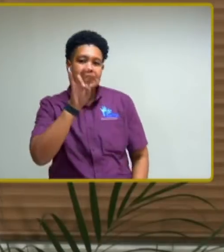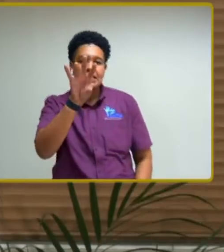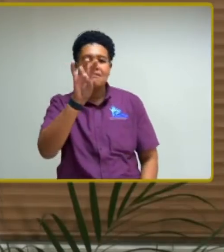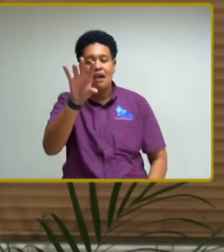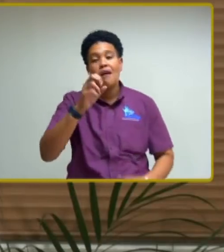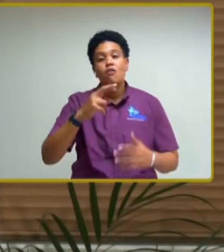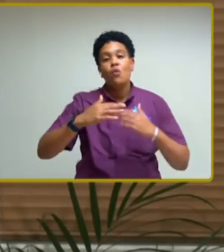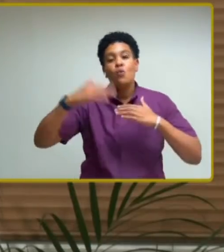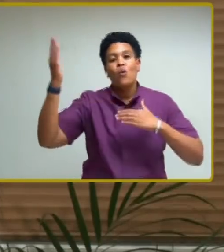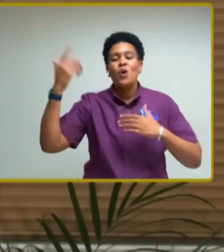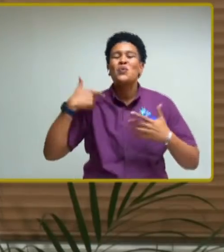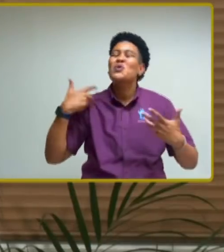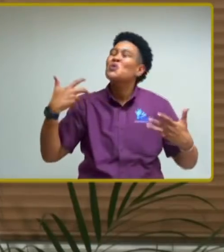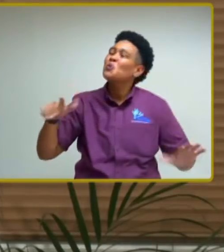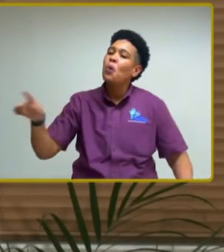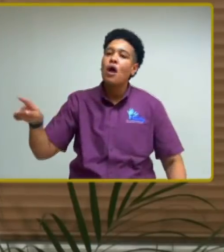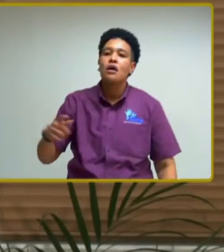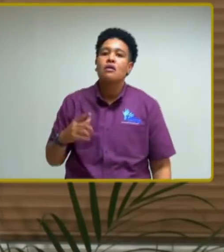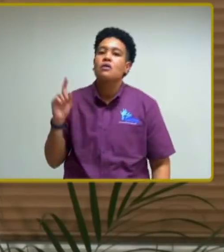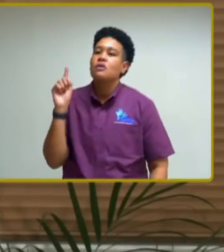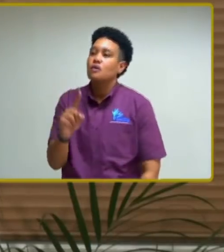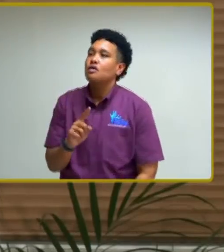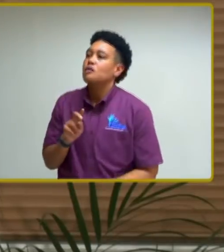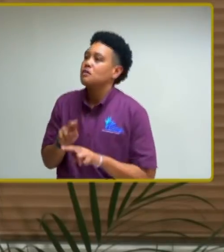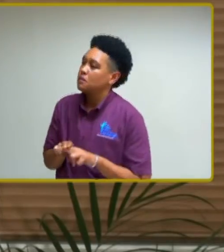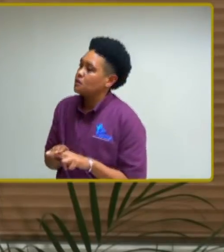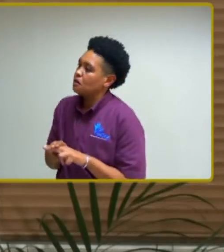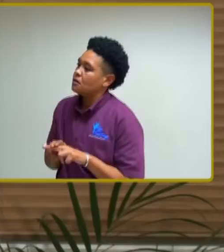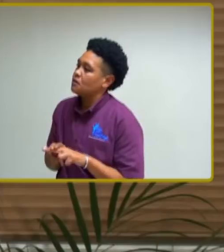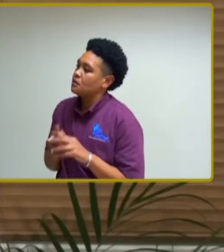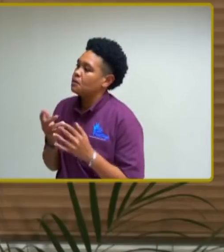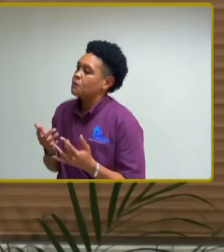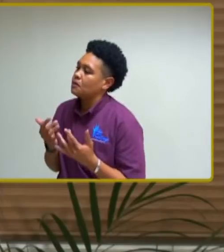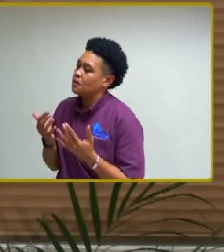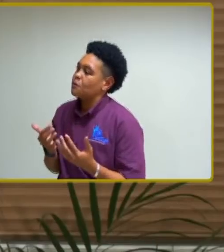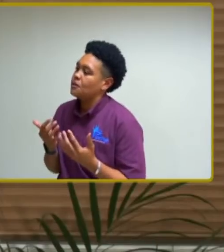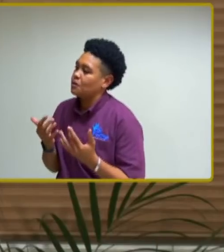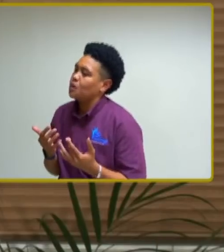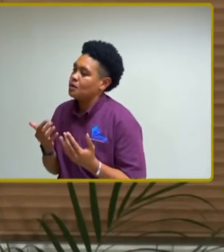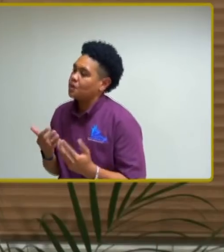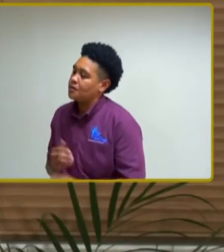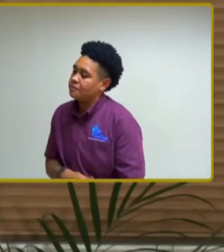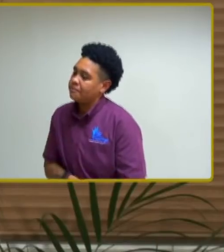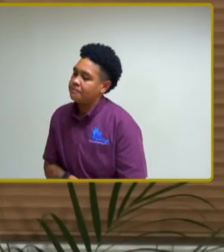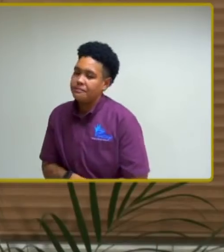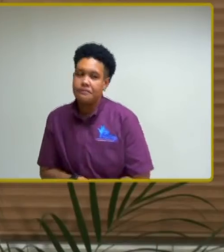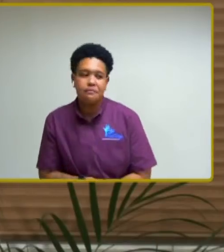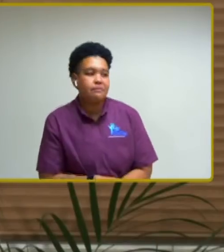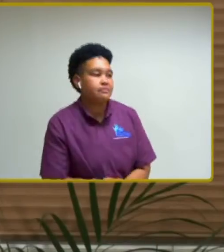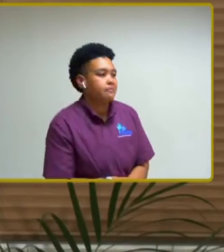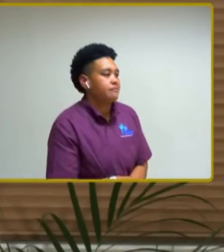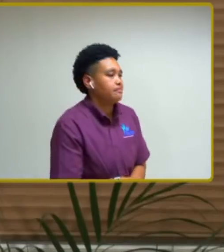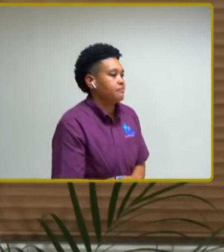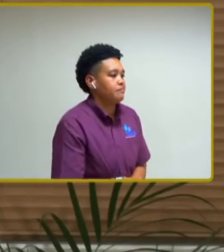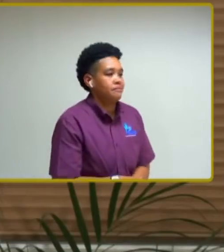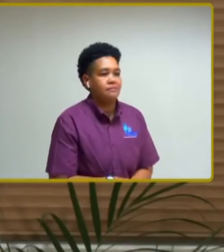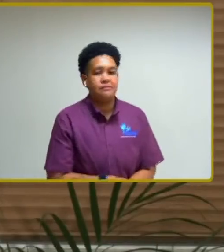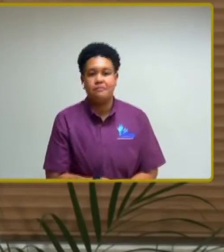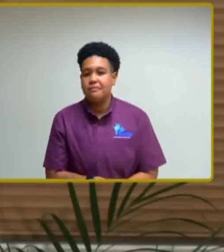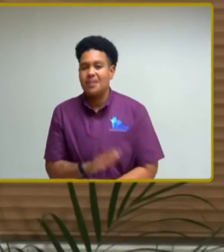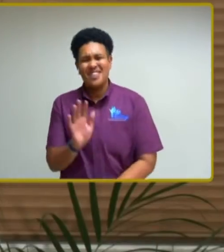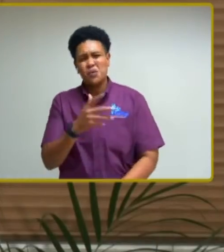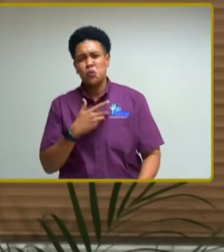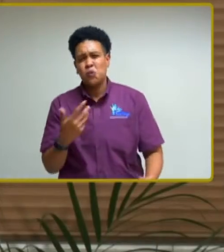or senior citizens. We do not want you to go there just waiting, because it means that you, even if you were to get through, and we do